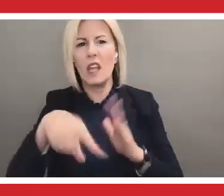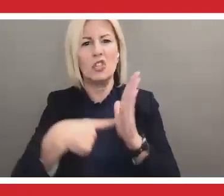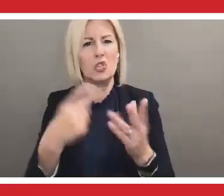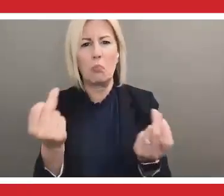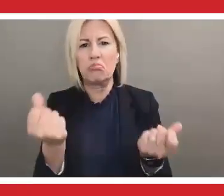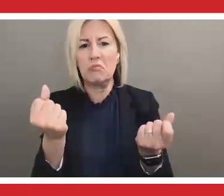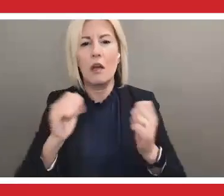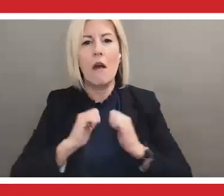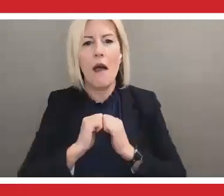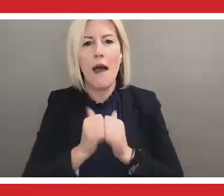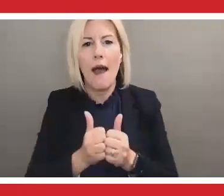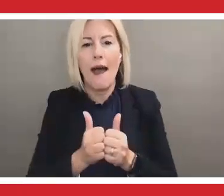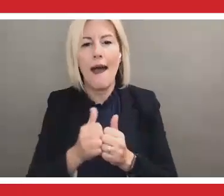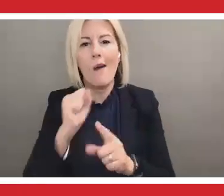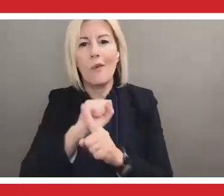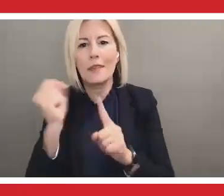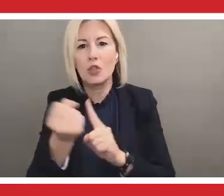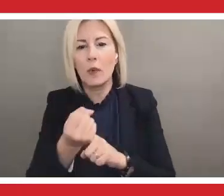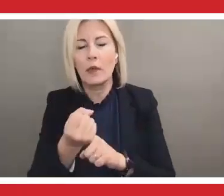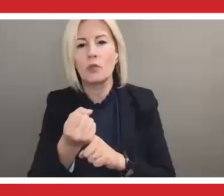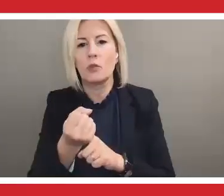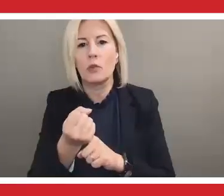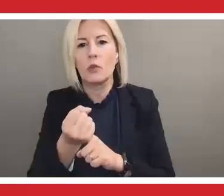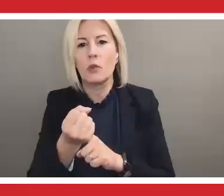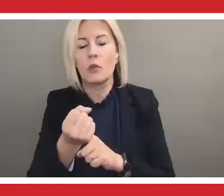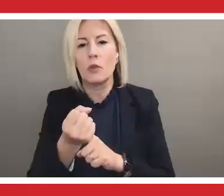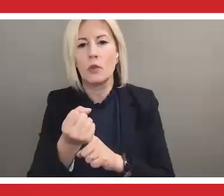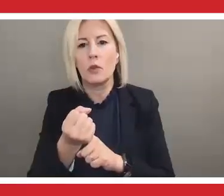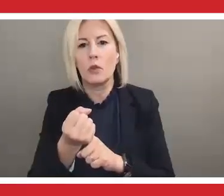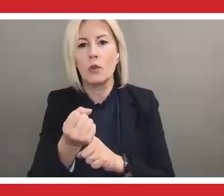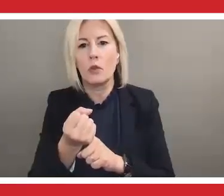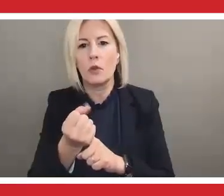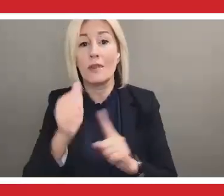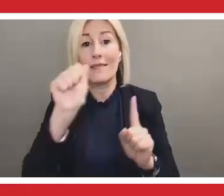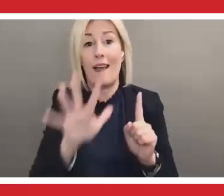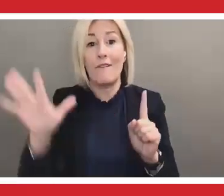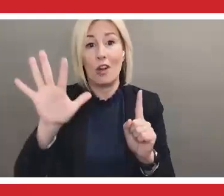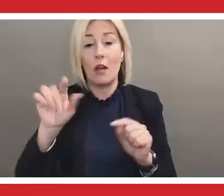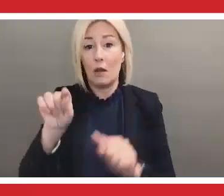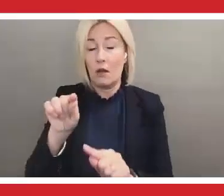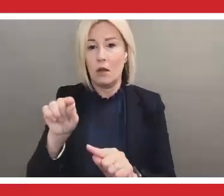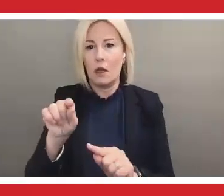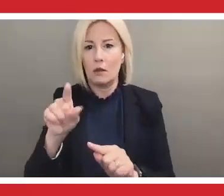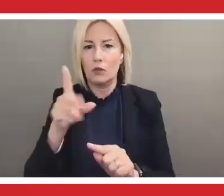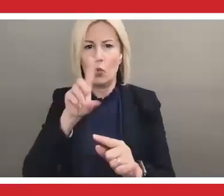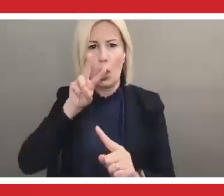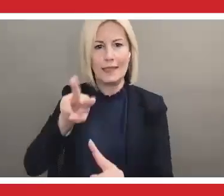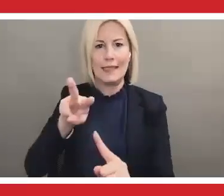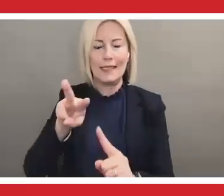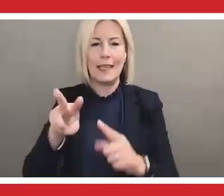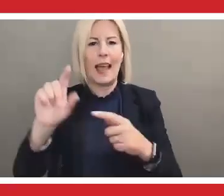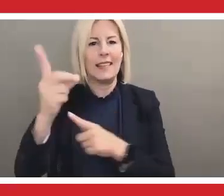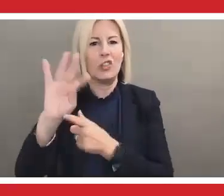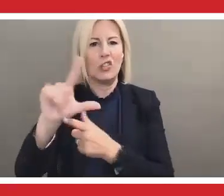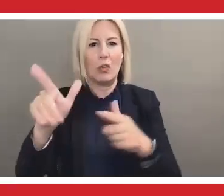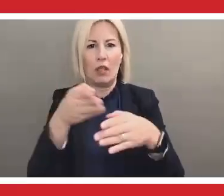the situation is in African region in terms of digital divide, in terms of